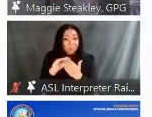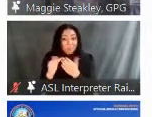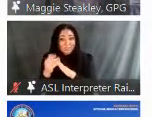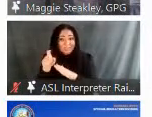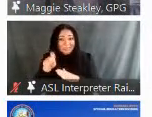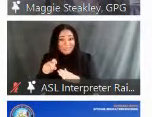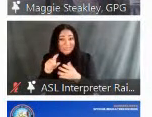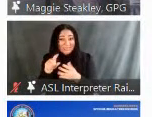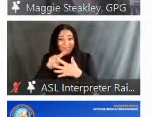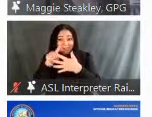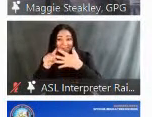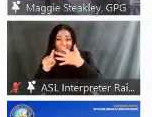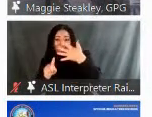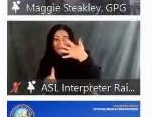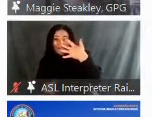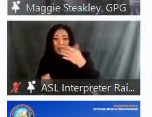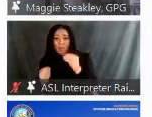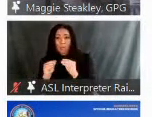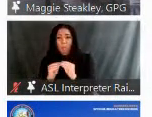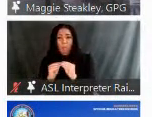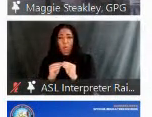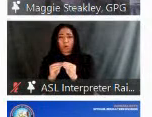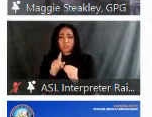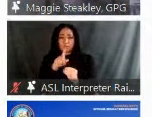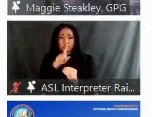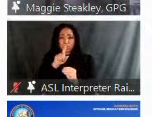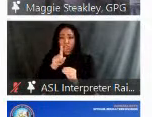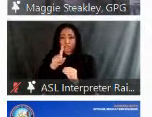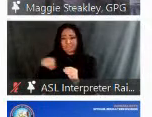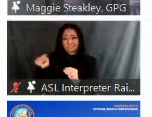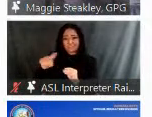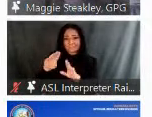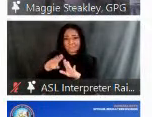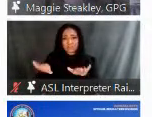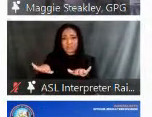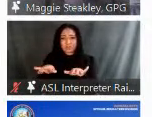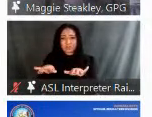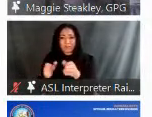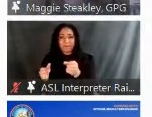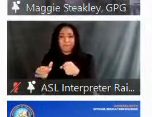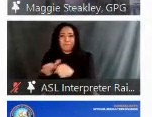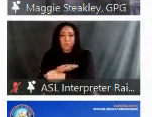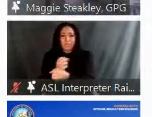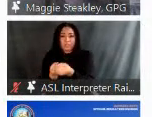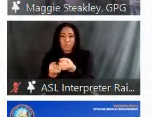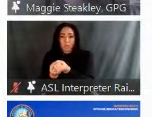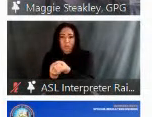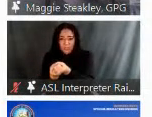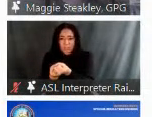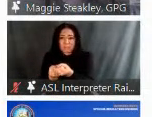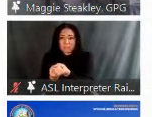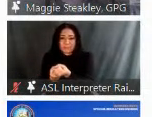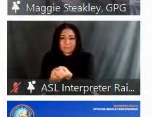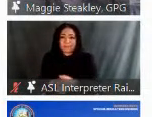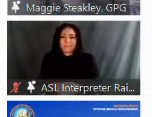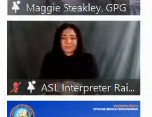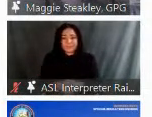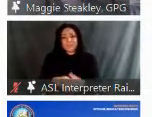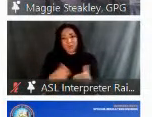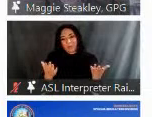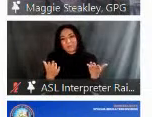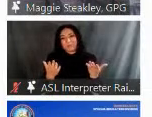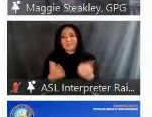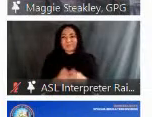much more to ensure that the children are supported in all the ways that are needed. So I'll end